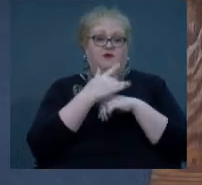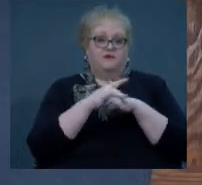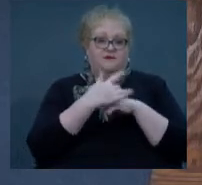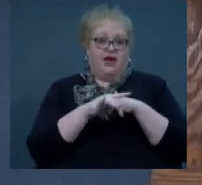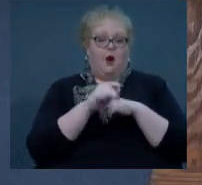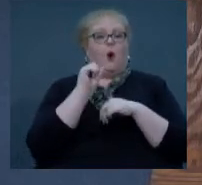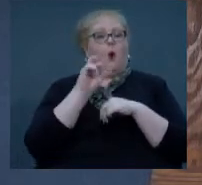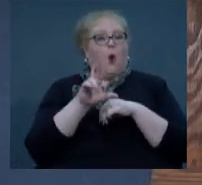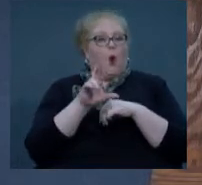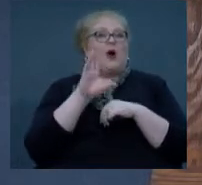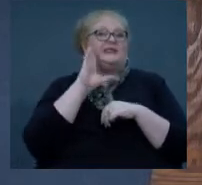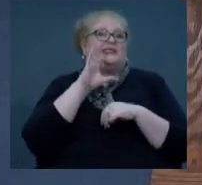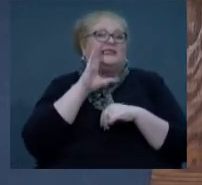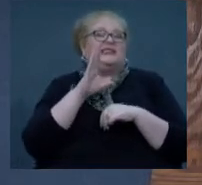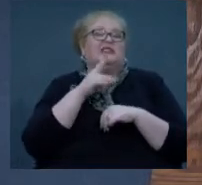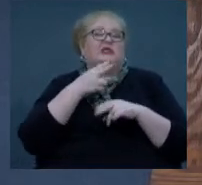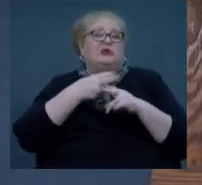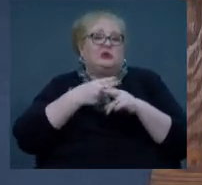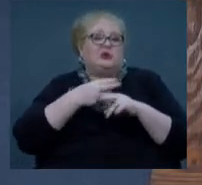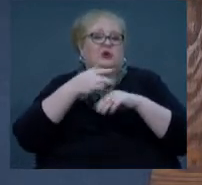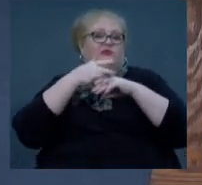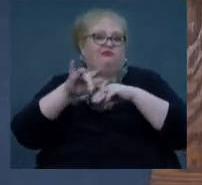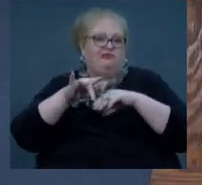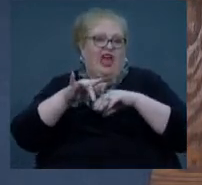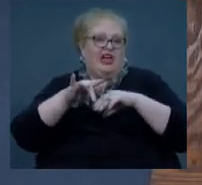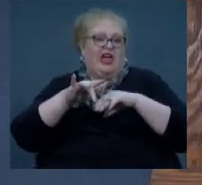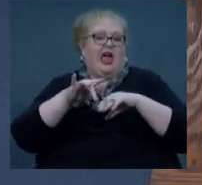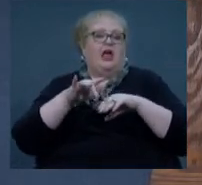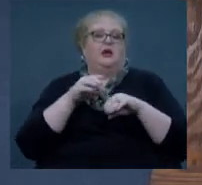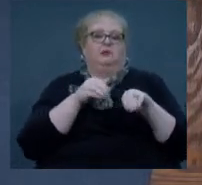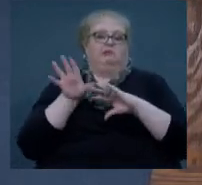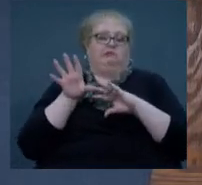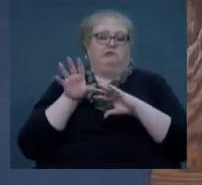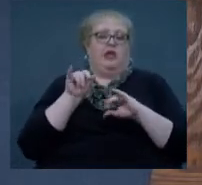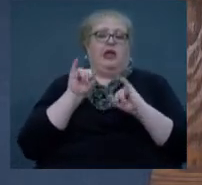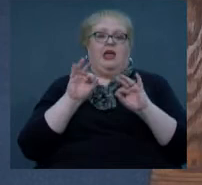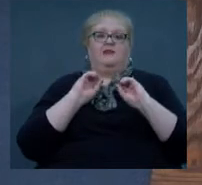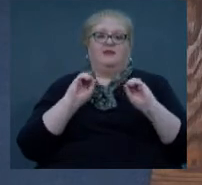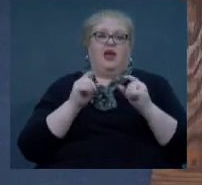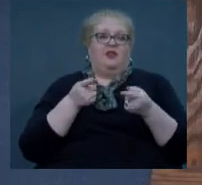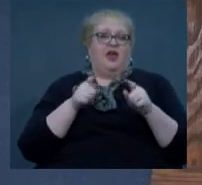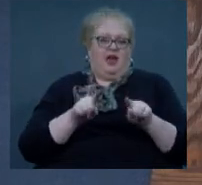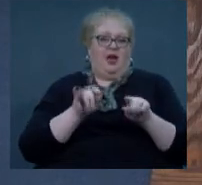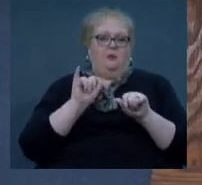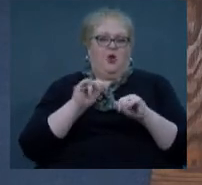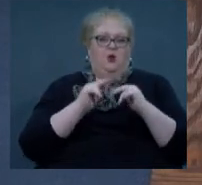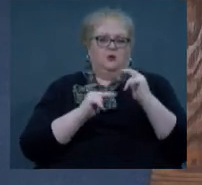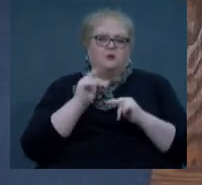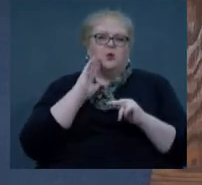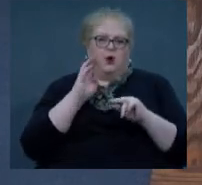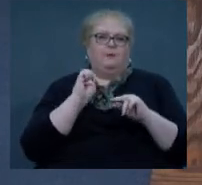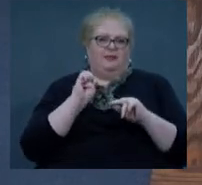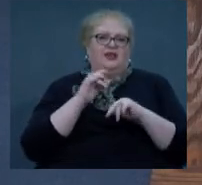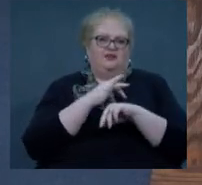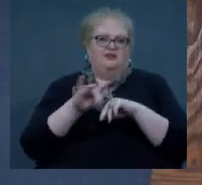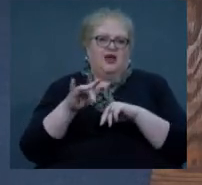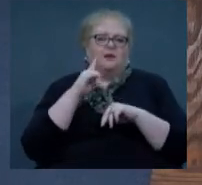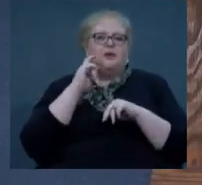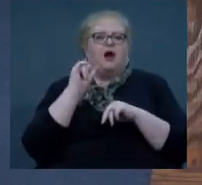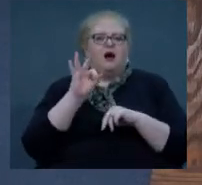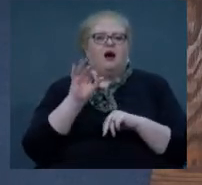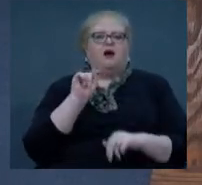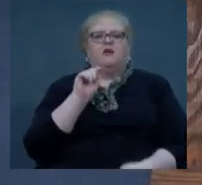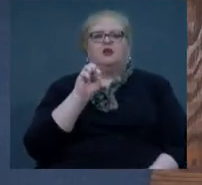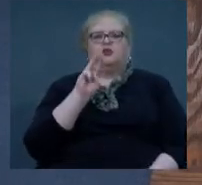vacated. So if nothing else happened, they were going to be vacant. We evaluated them. There's termite damage,